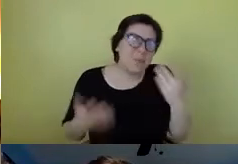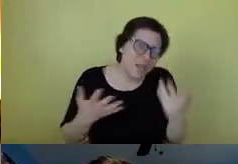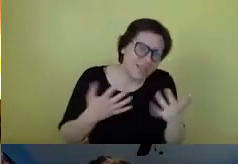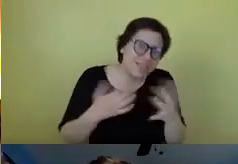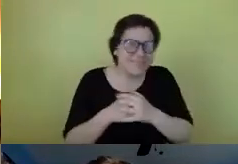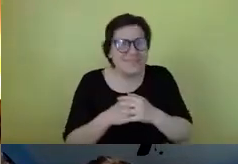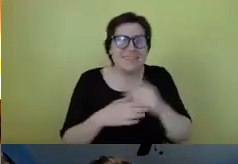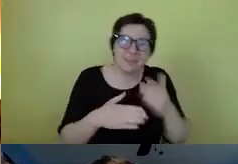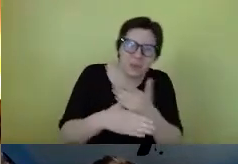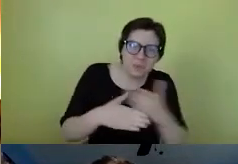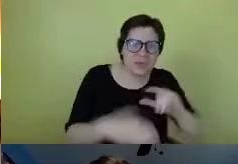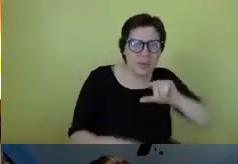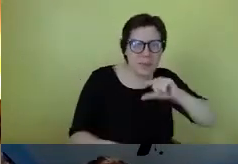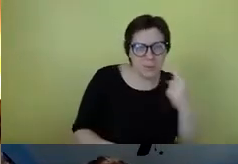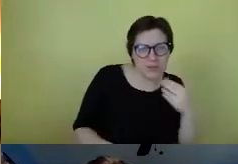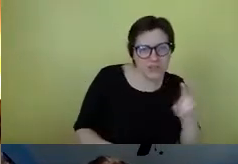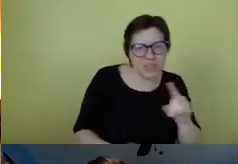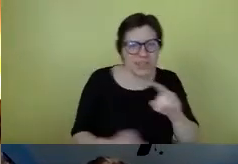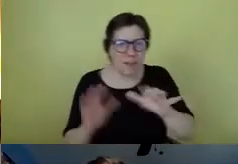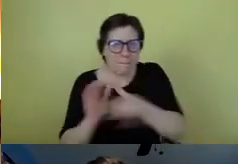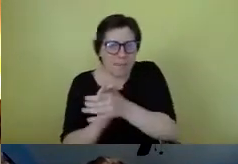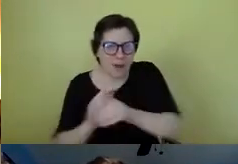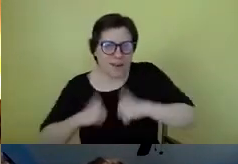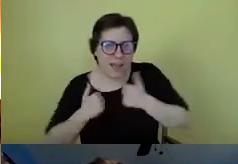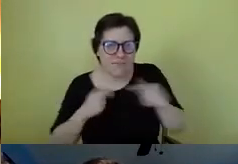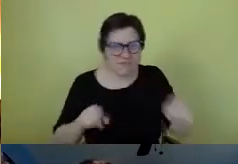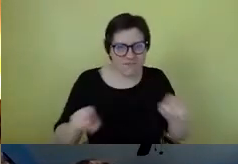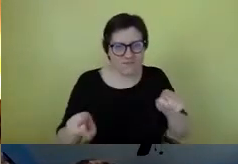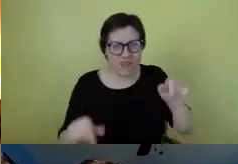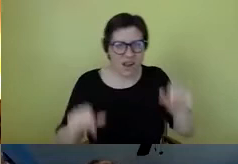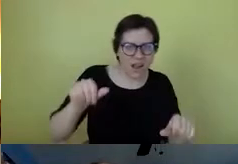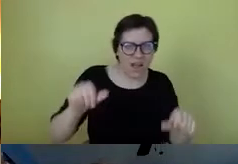somewhere between priesthood and the married life, and been juggling between those for the past